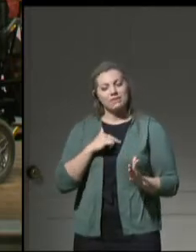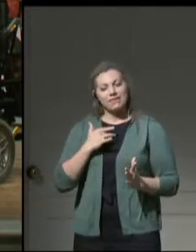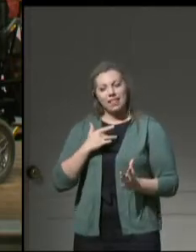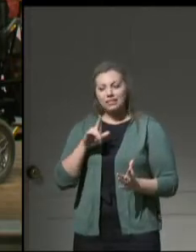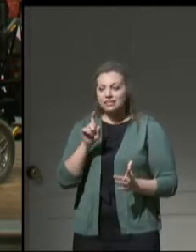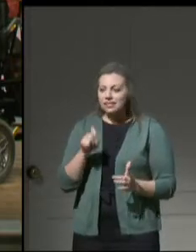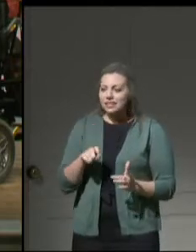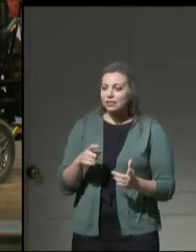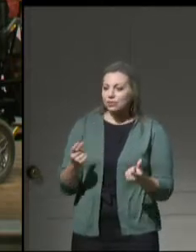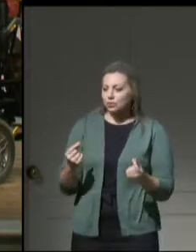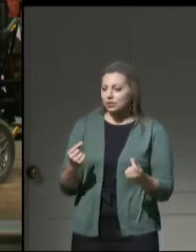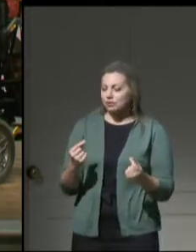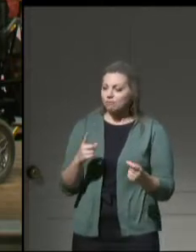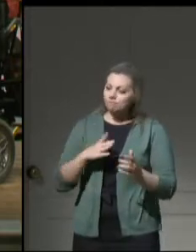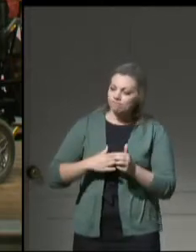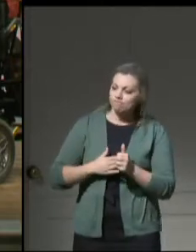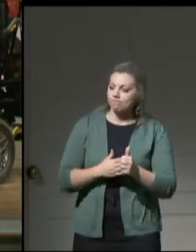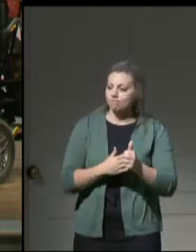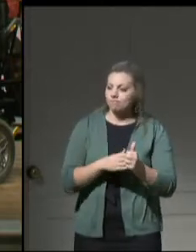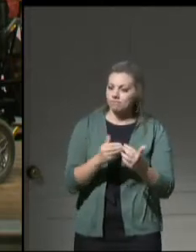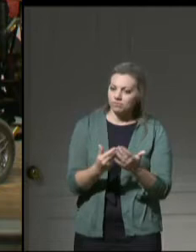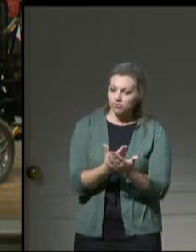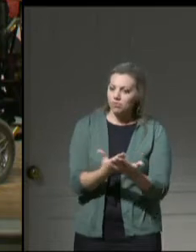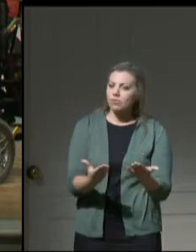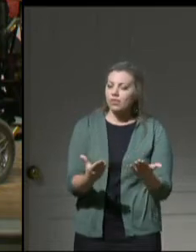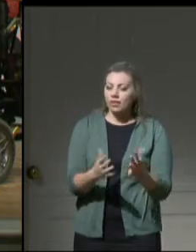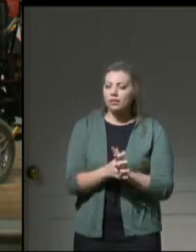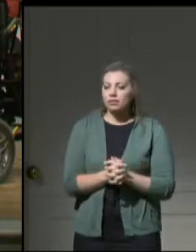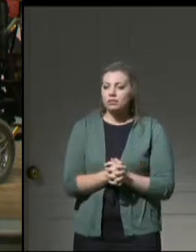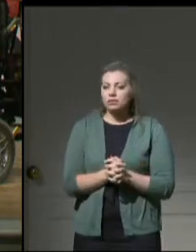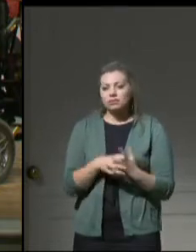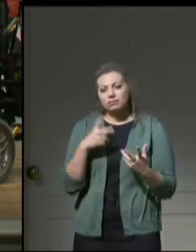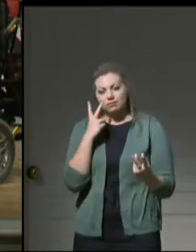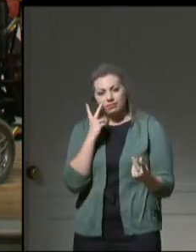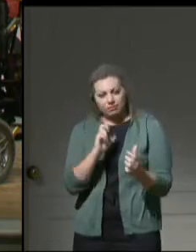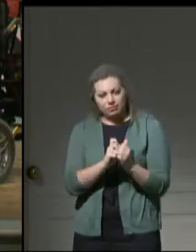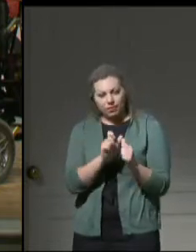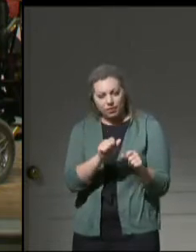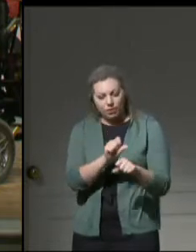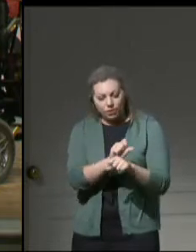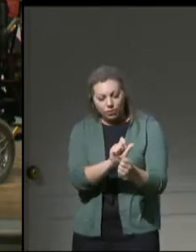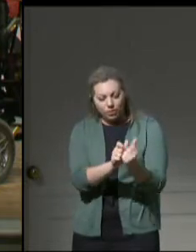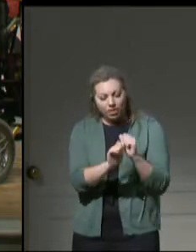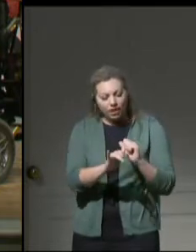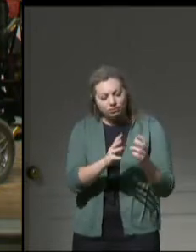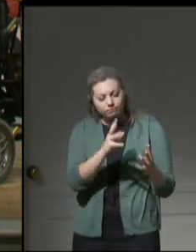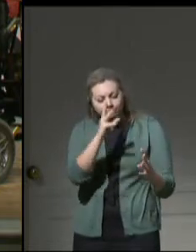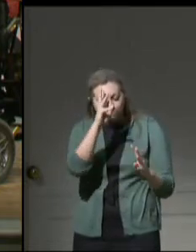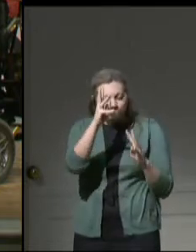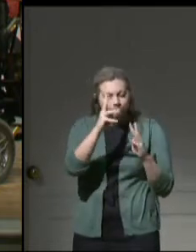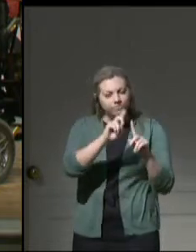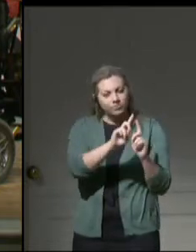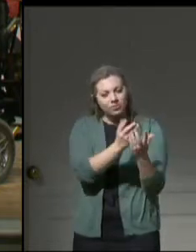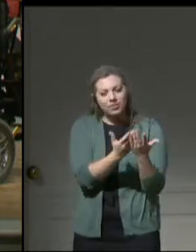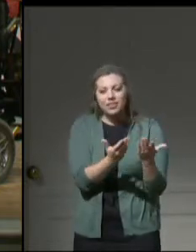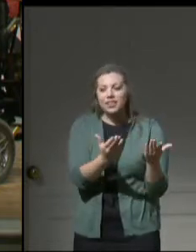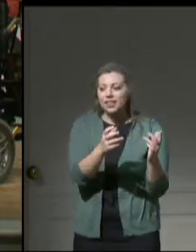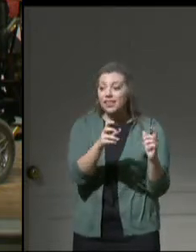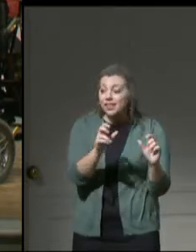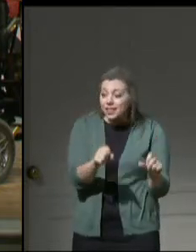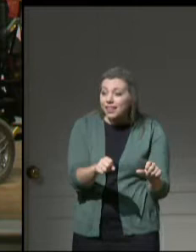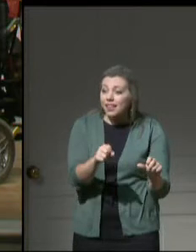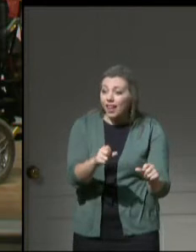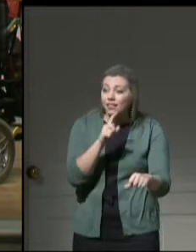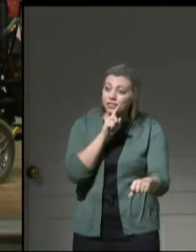take the lead in this new thing and see if we can work with them and create things that